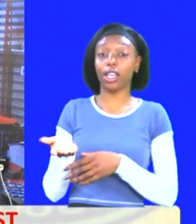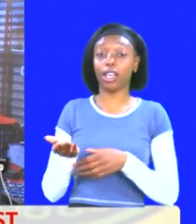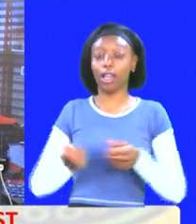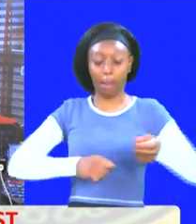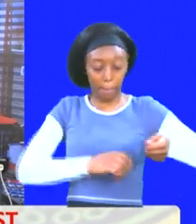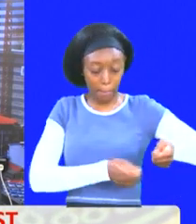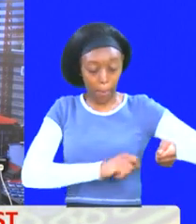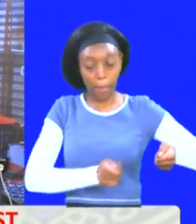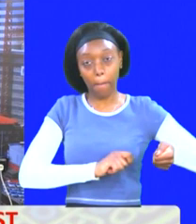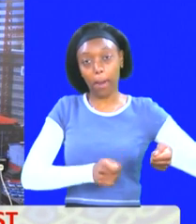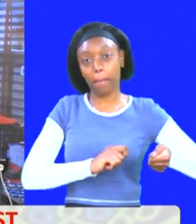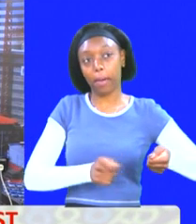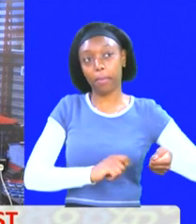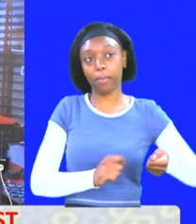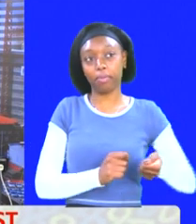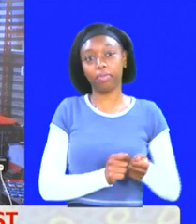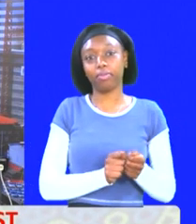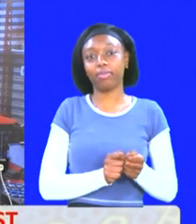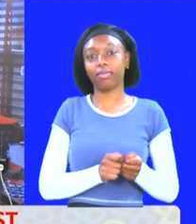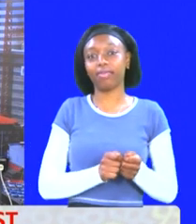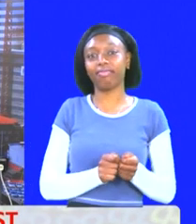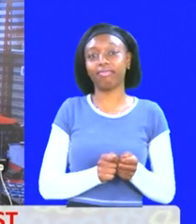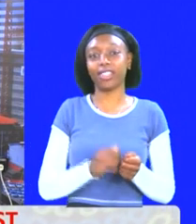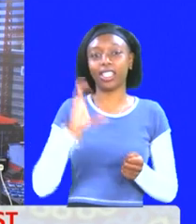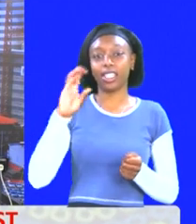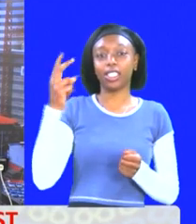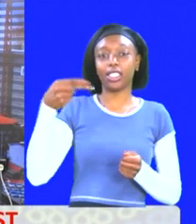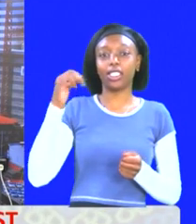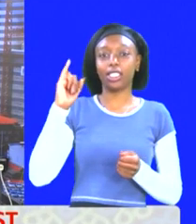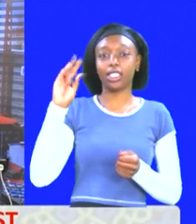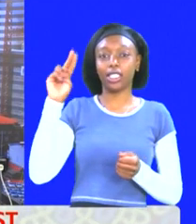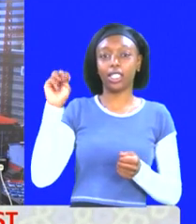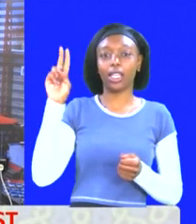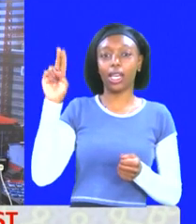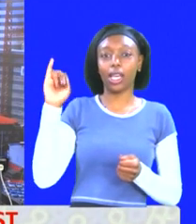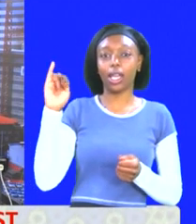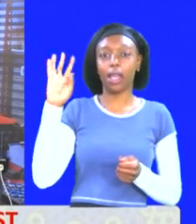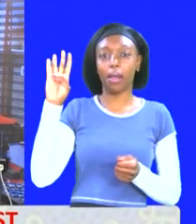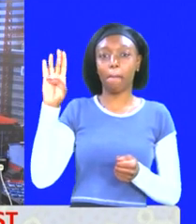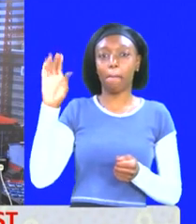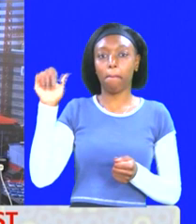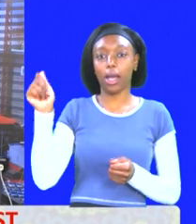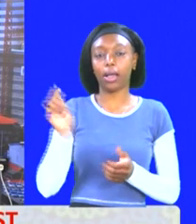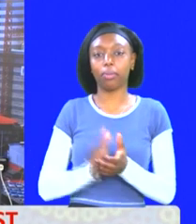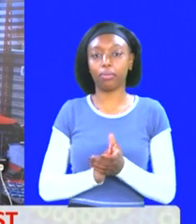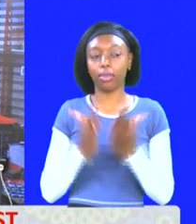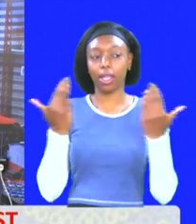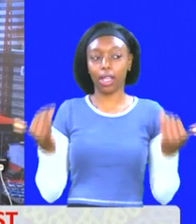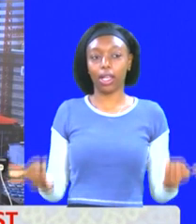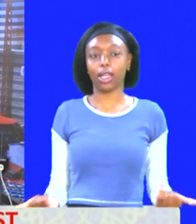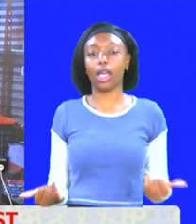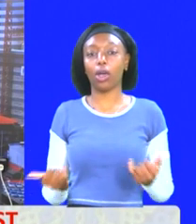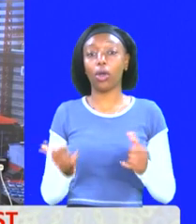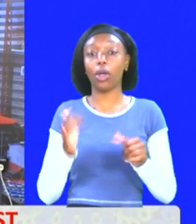ka ile inaitwa chinyimba. Oh, hiyo that's why. That's the name. Sasa kuna ule